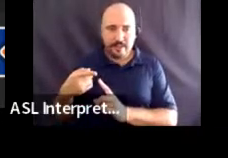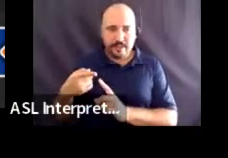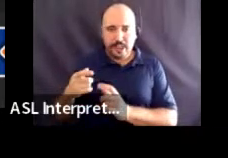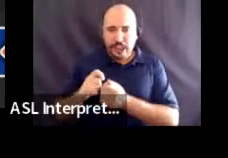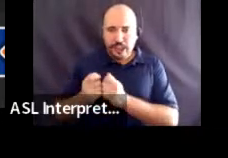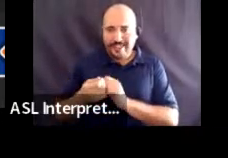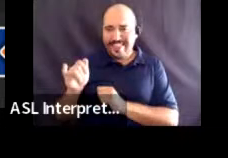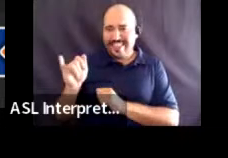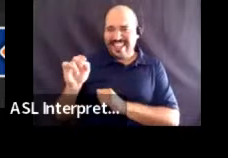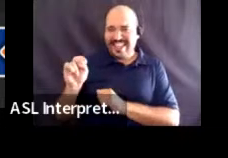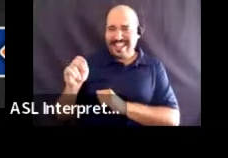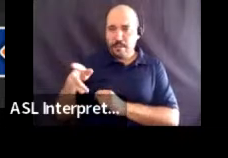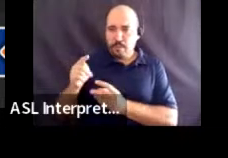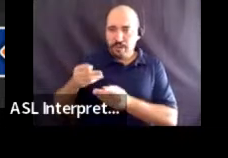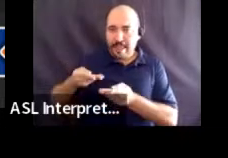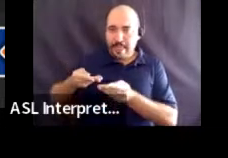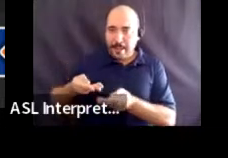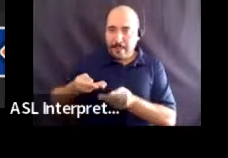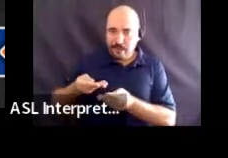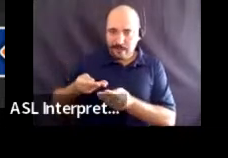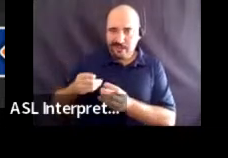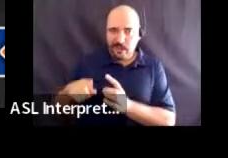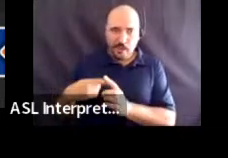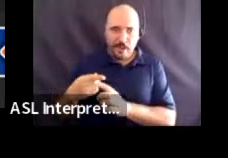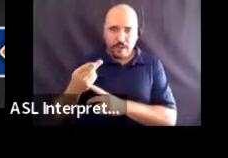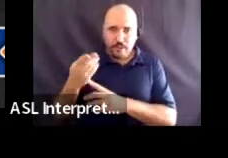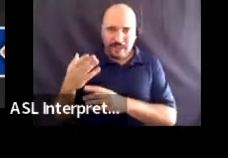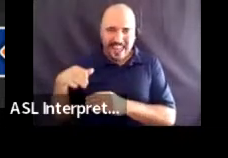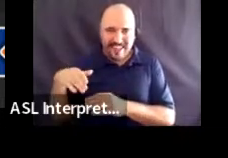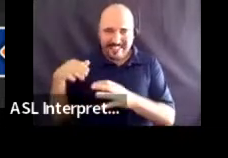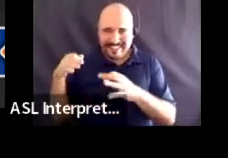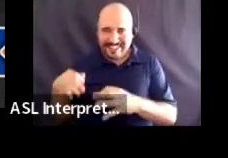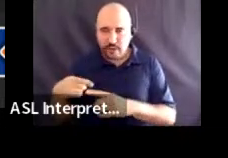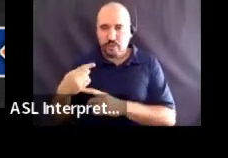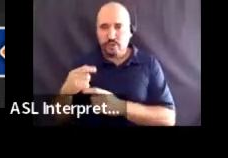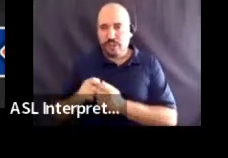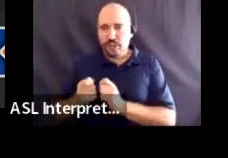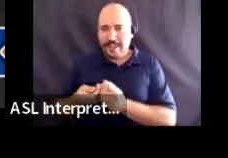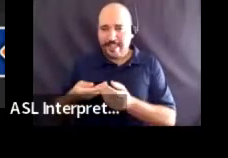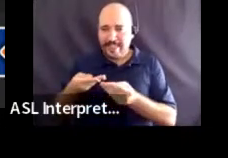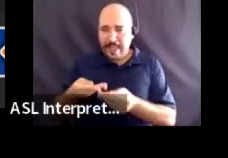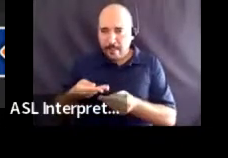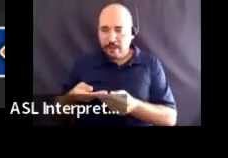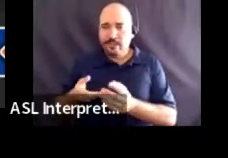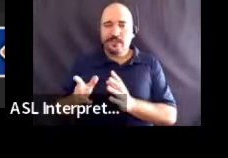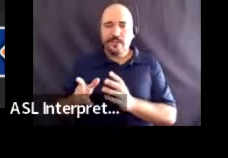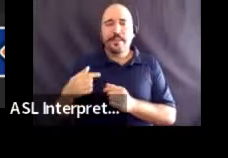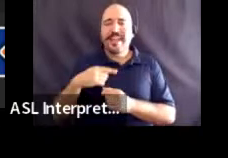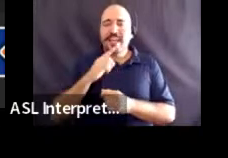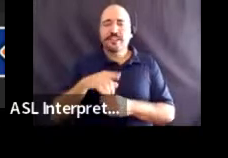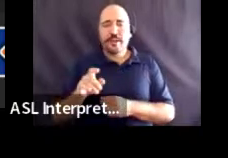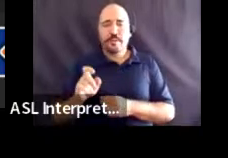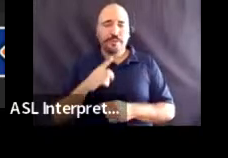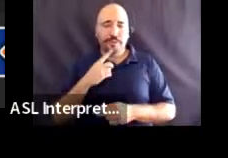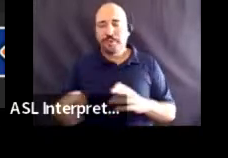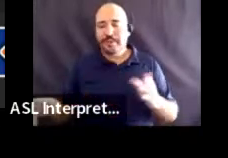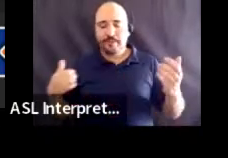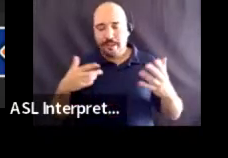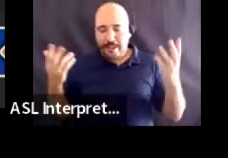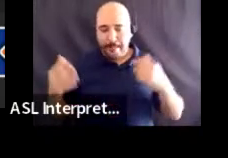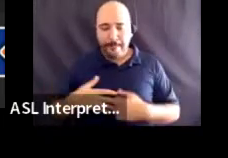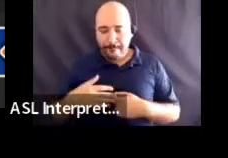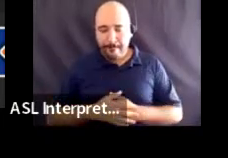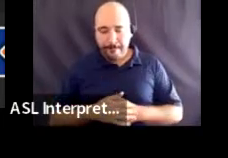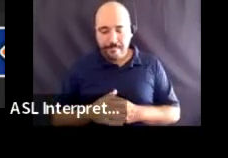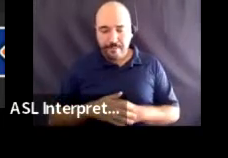input when the user hasn't really decided to change the input yet. So let me answer this one real quick. Okay. So